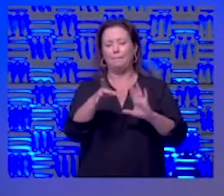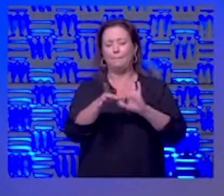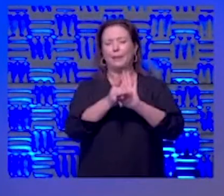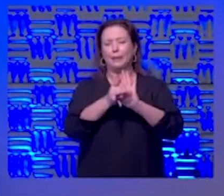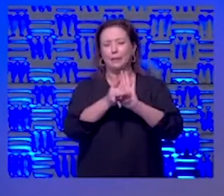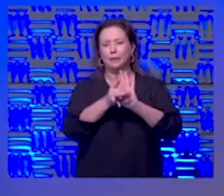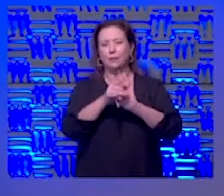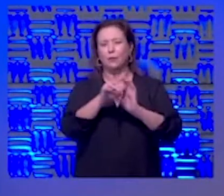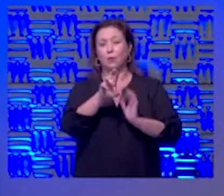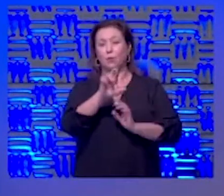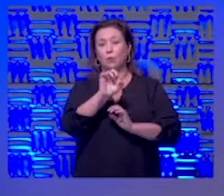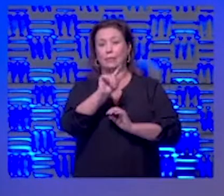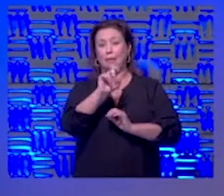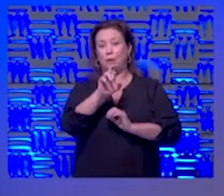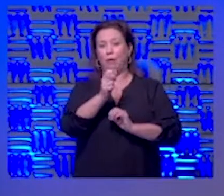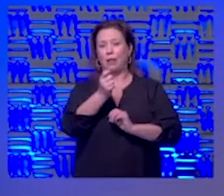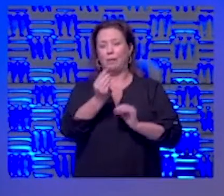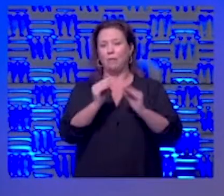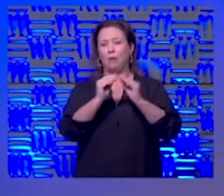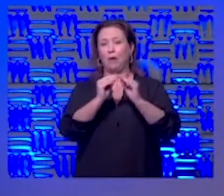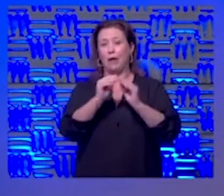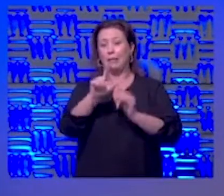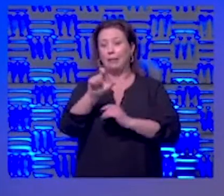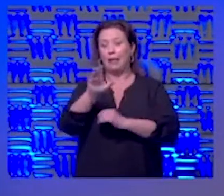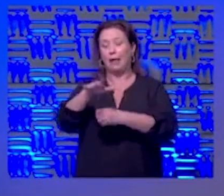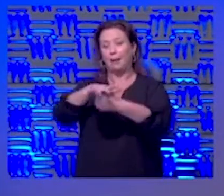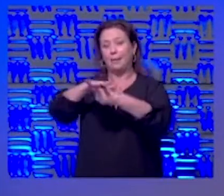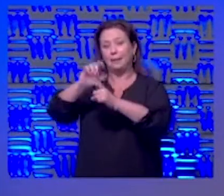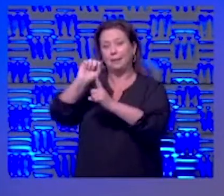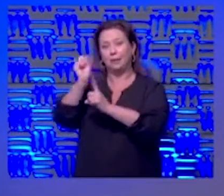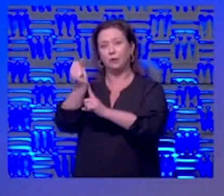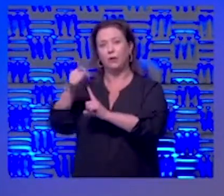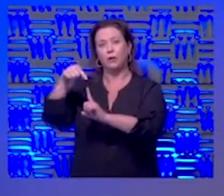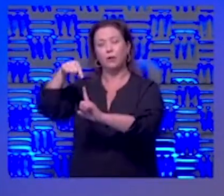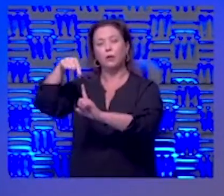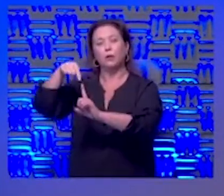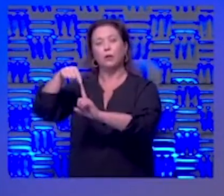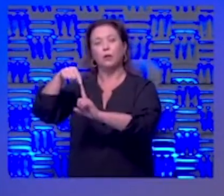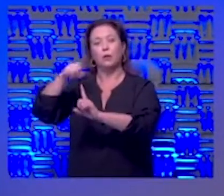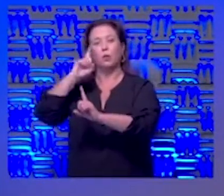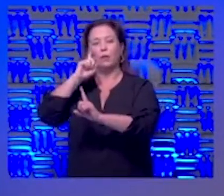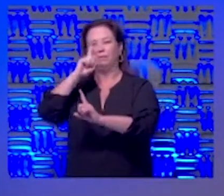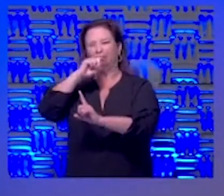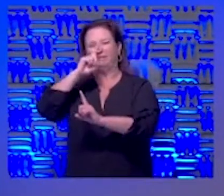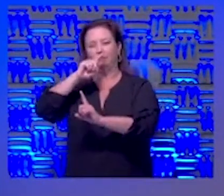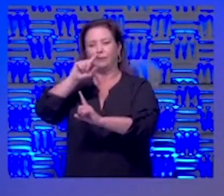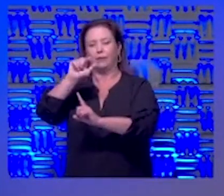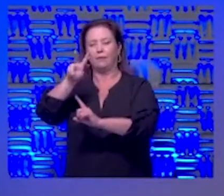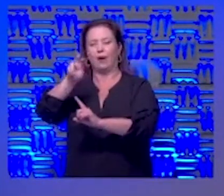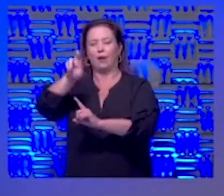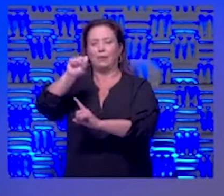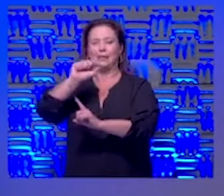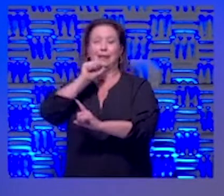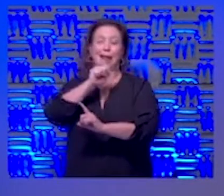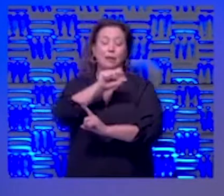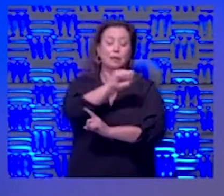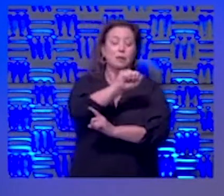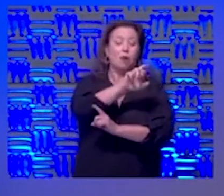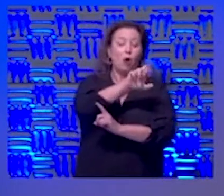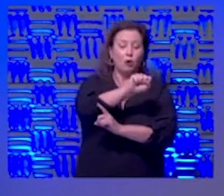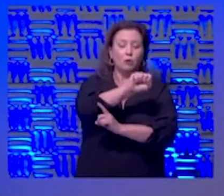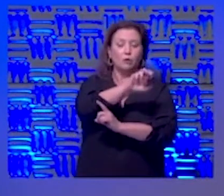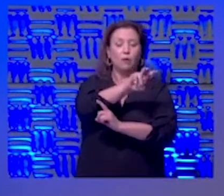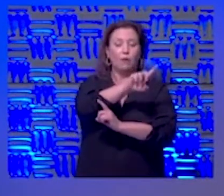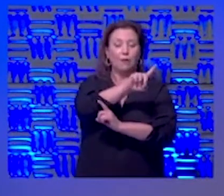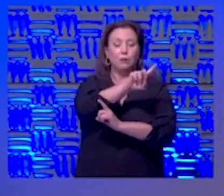little bit better in the lab setting with pseudotype virus, so not necessarily with